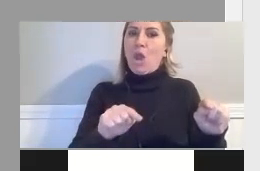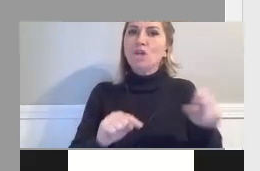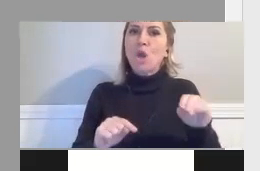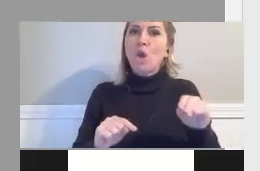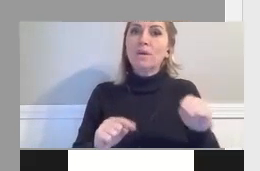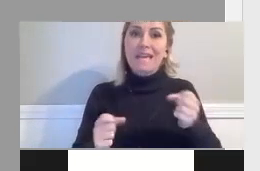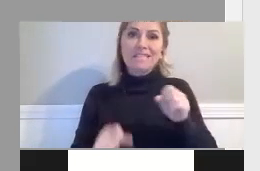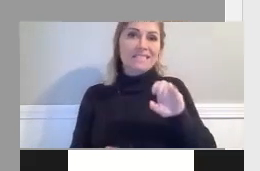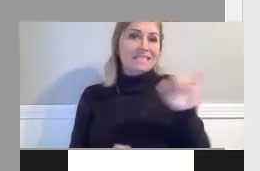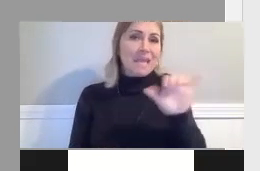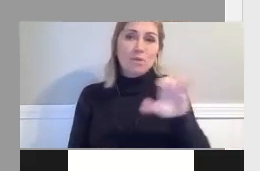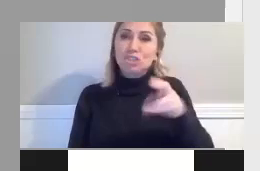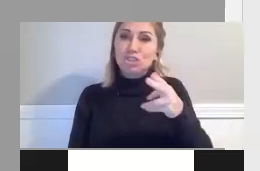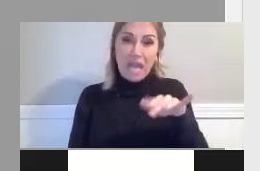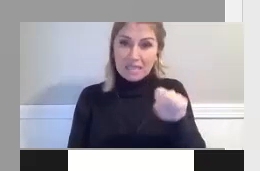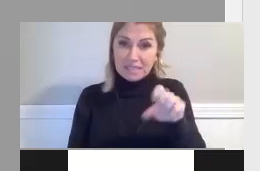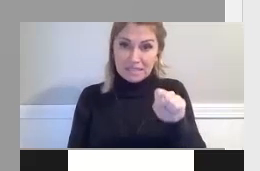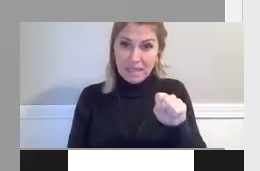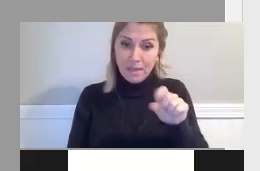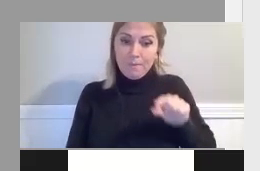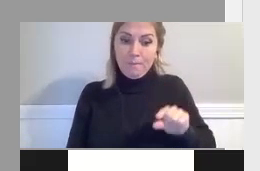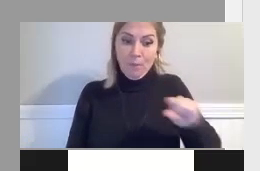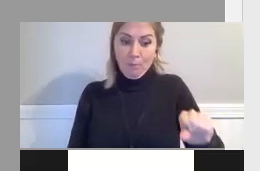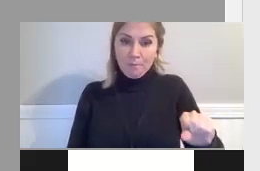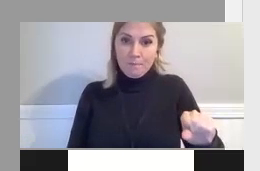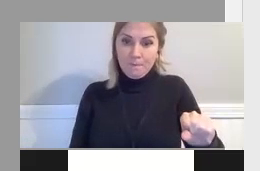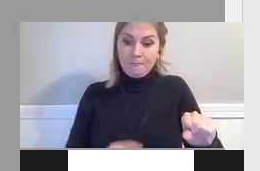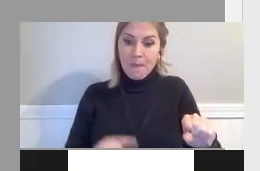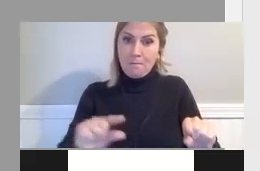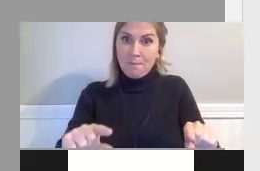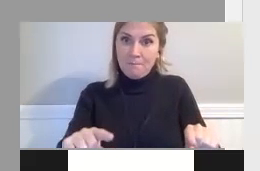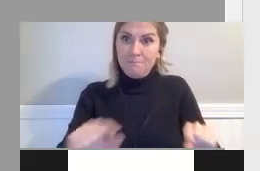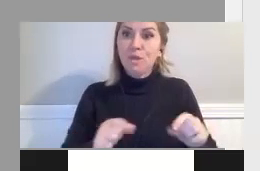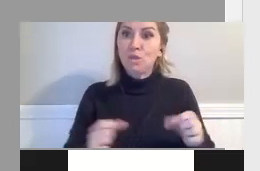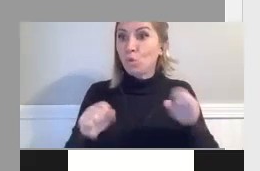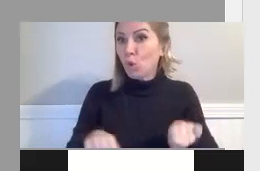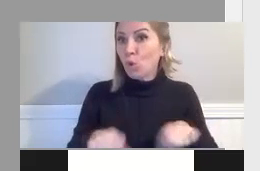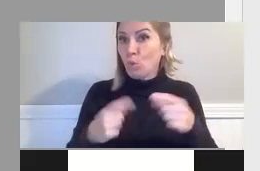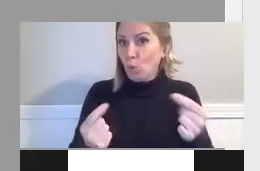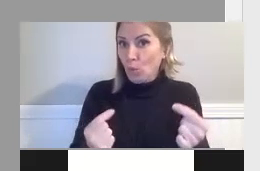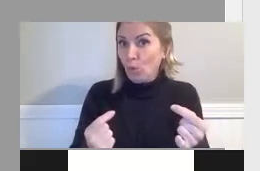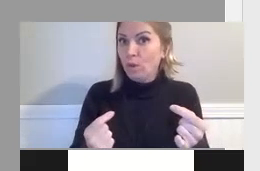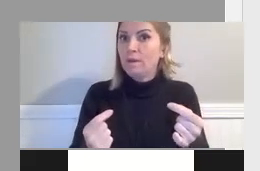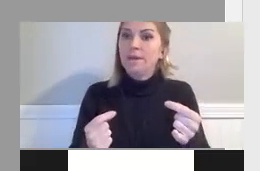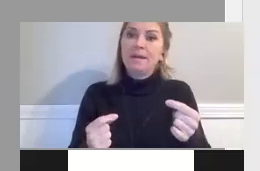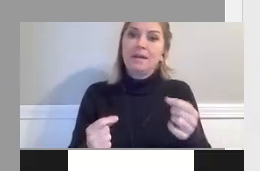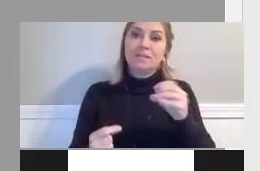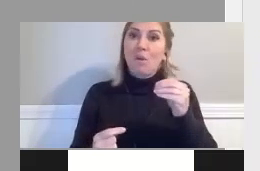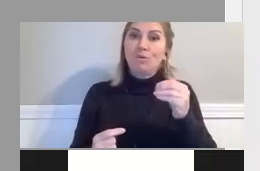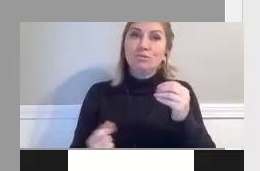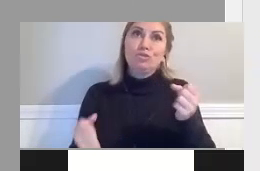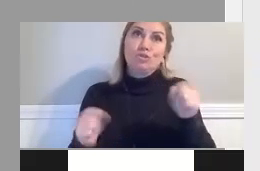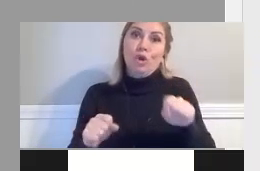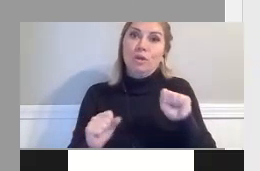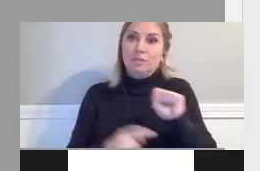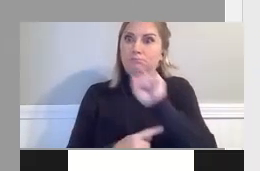chess where you're playing such that as long as you eat the most